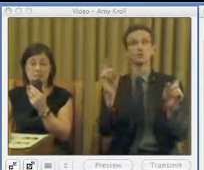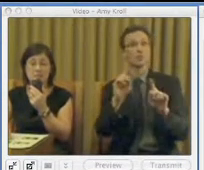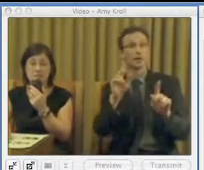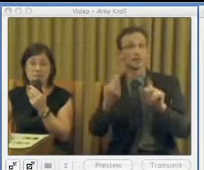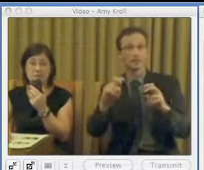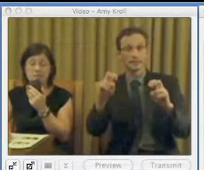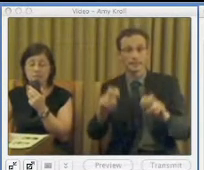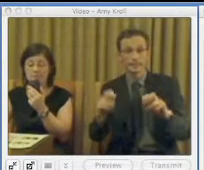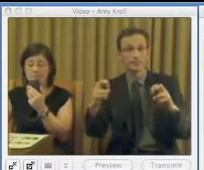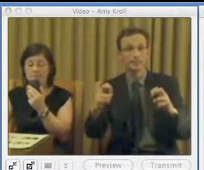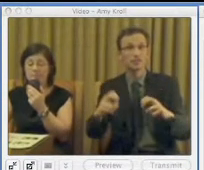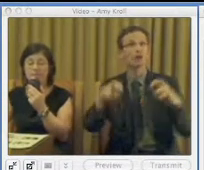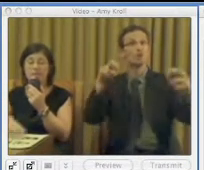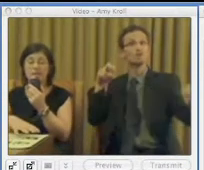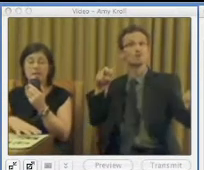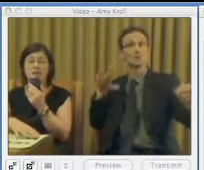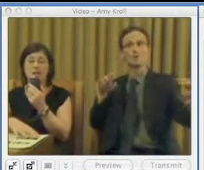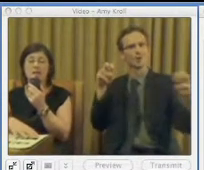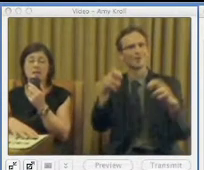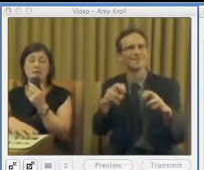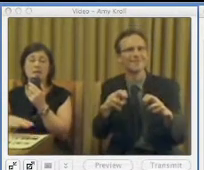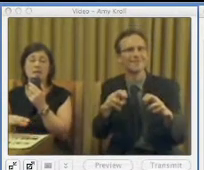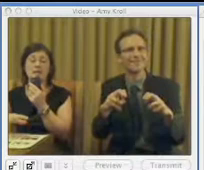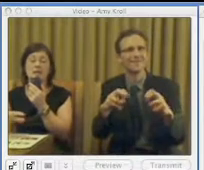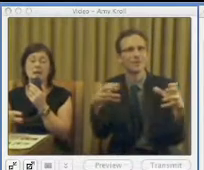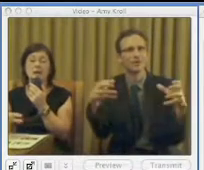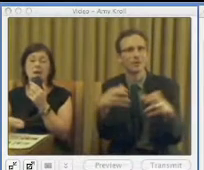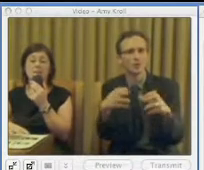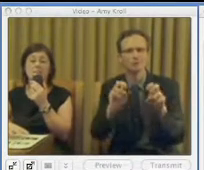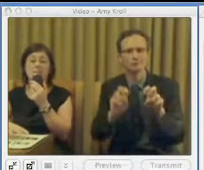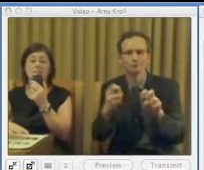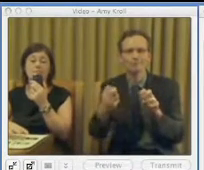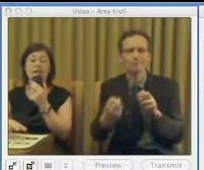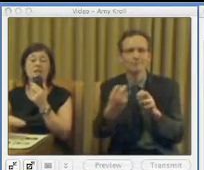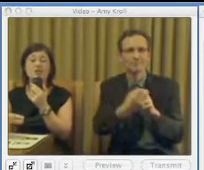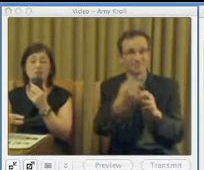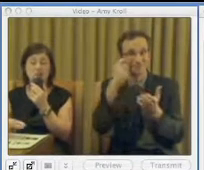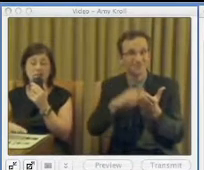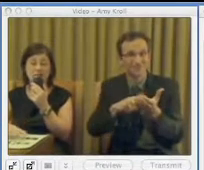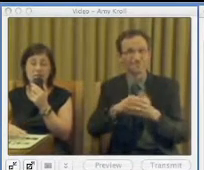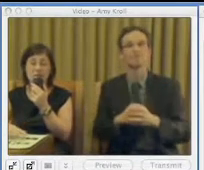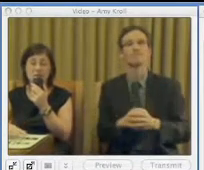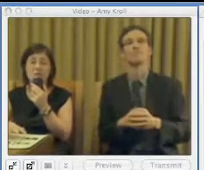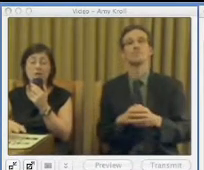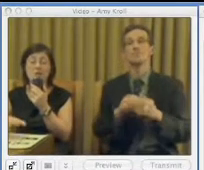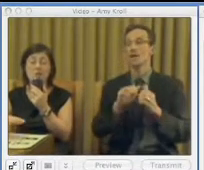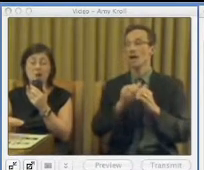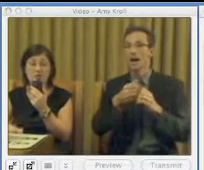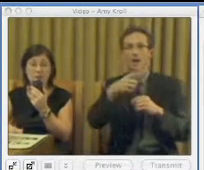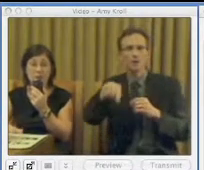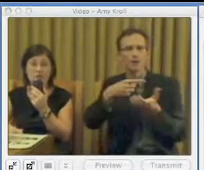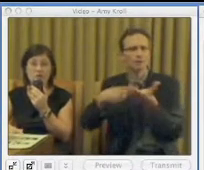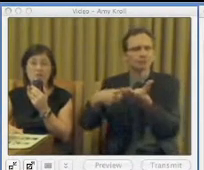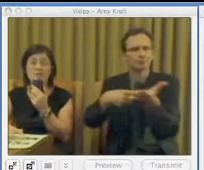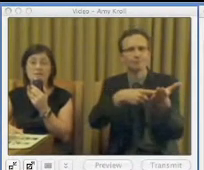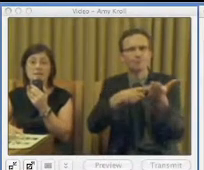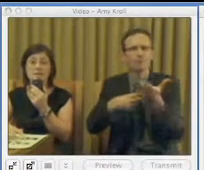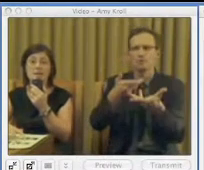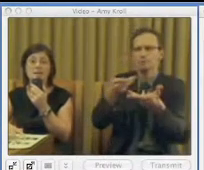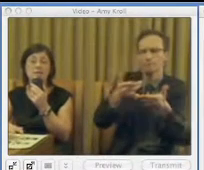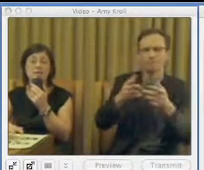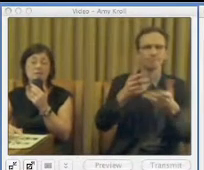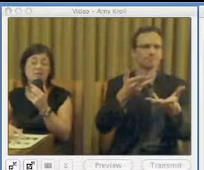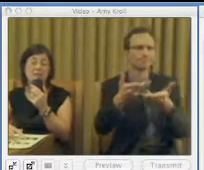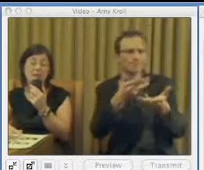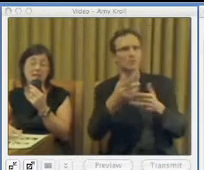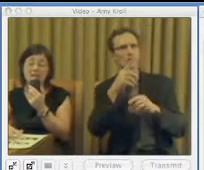between the participants, the the nature of the interaction, who's